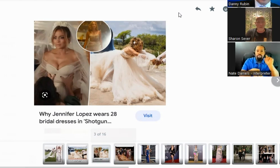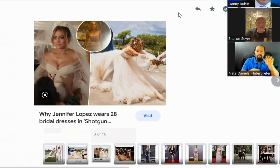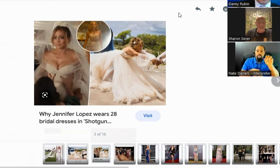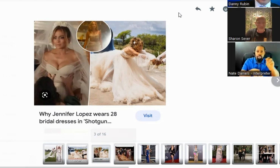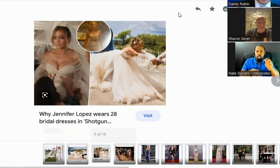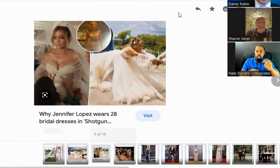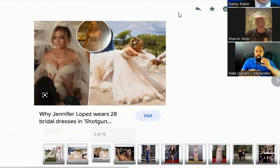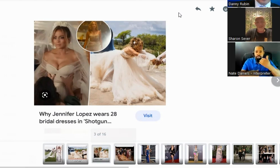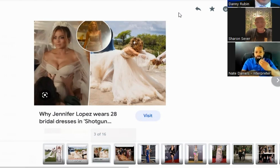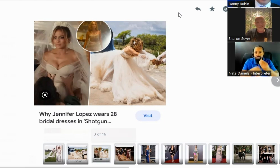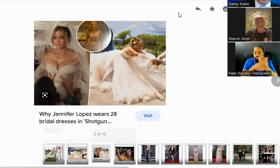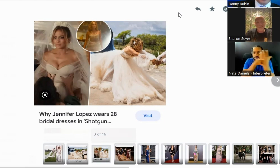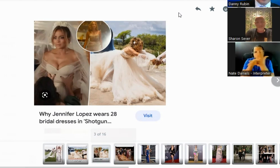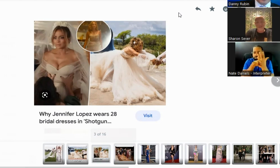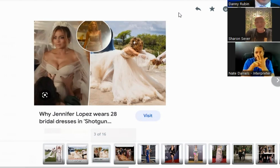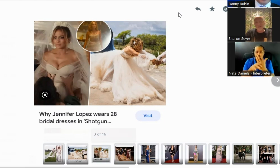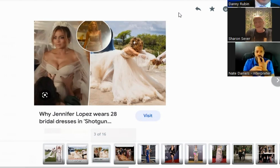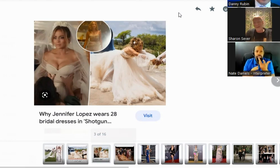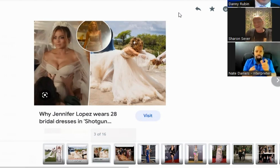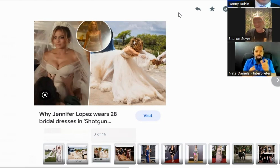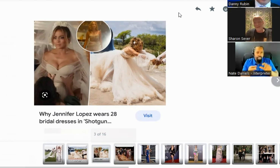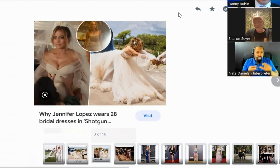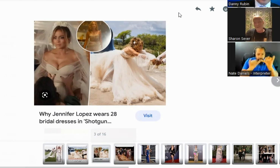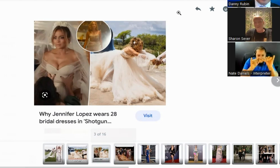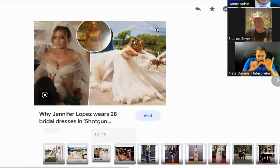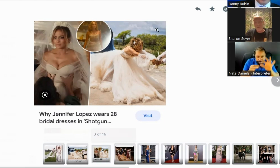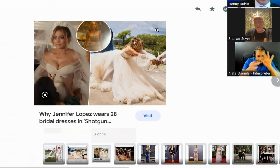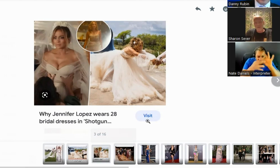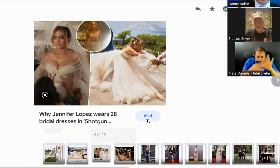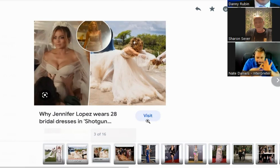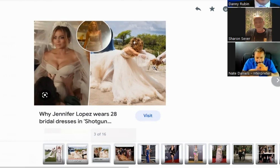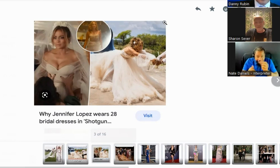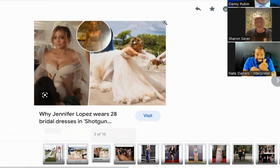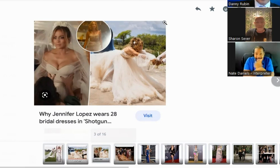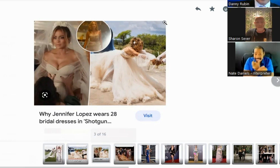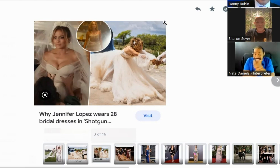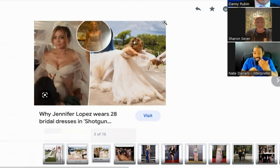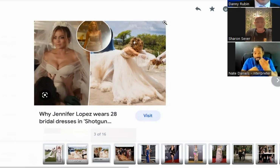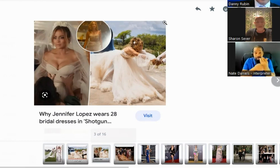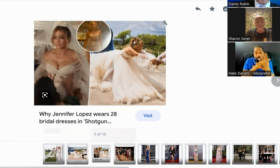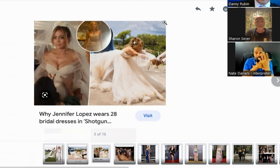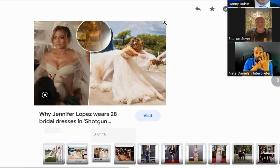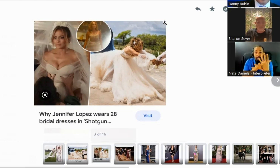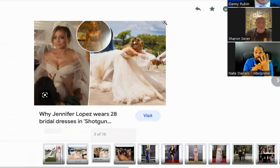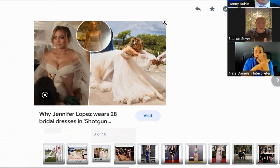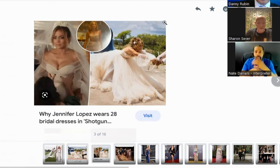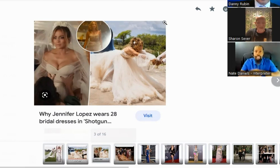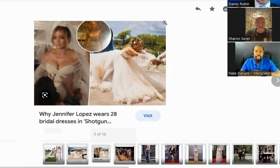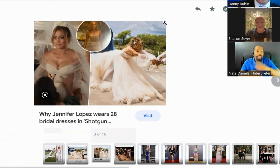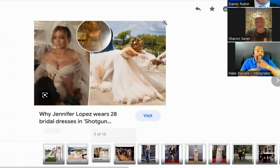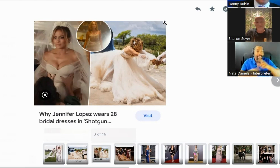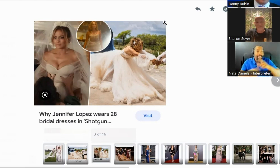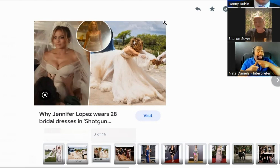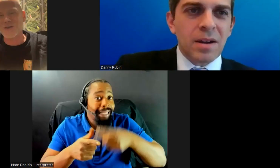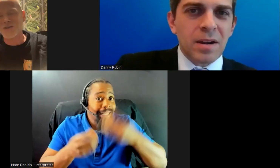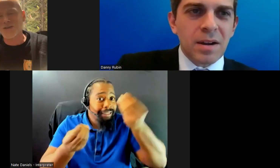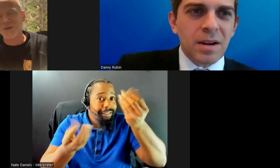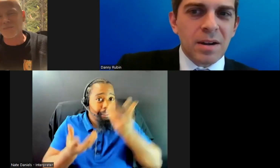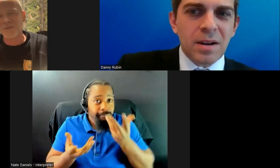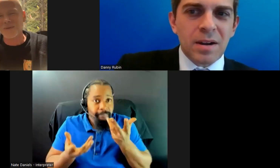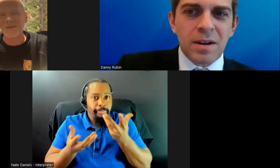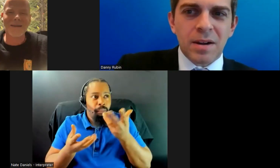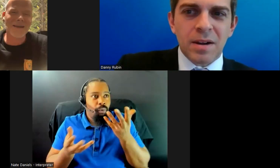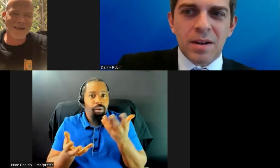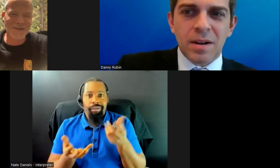all the dresses, it's been decided that the shooting is in the Dominican Republic and it had to be